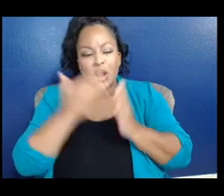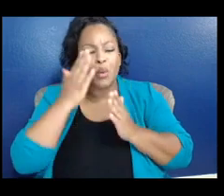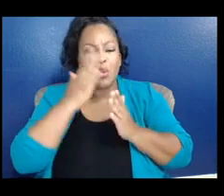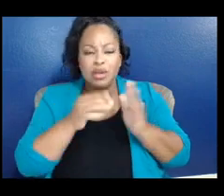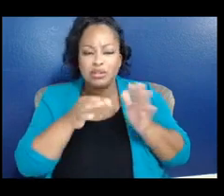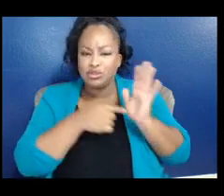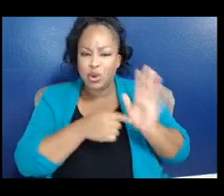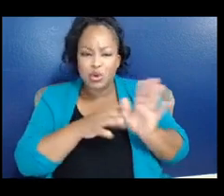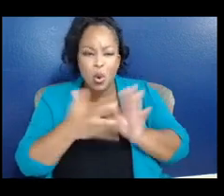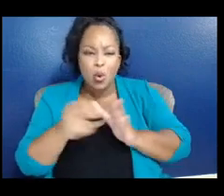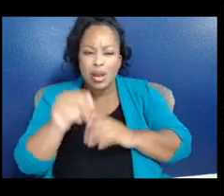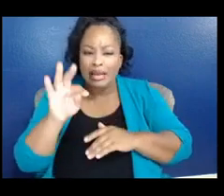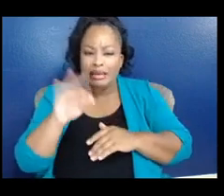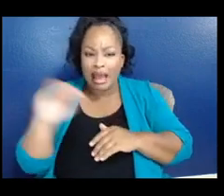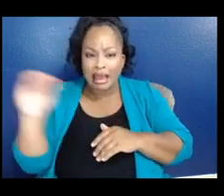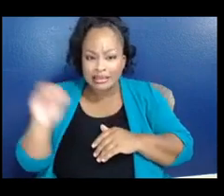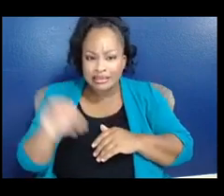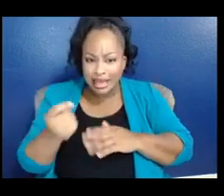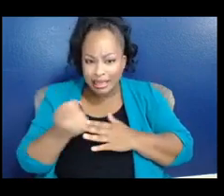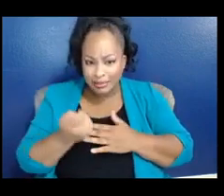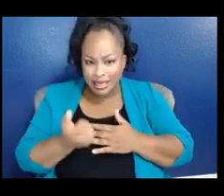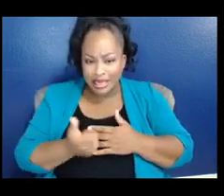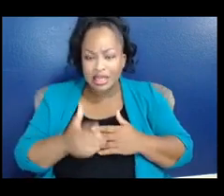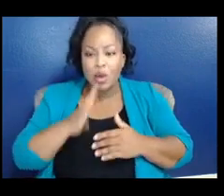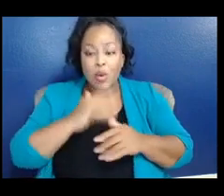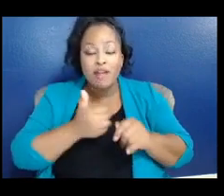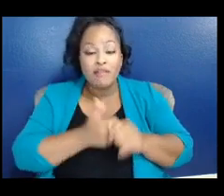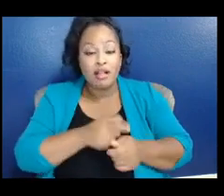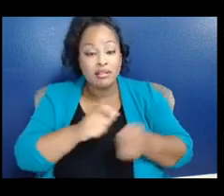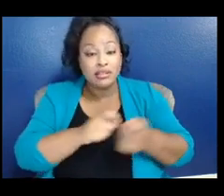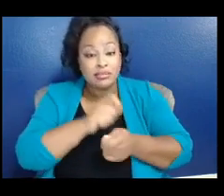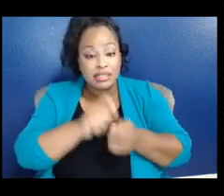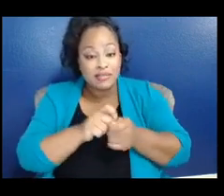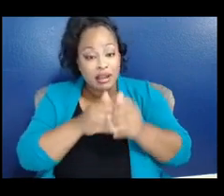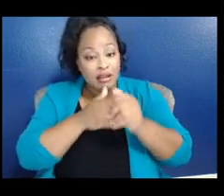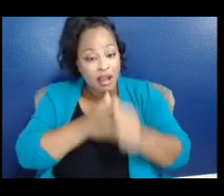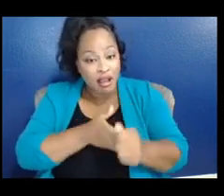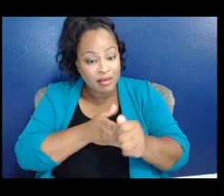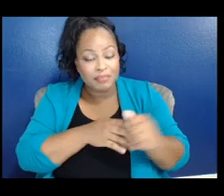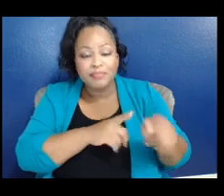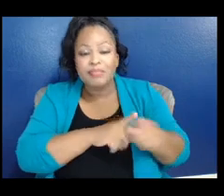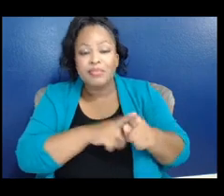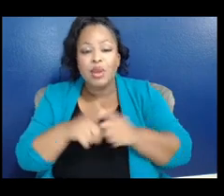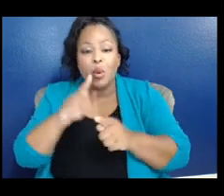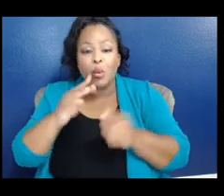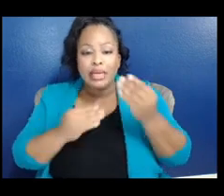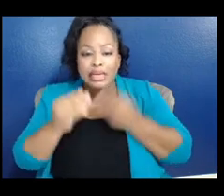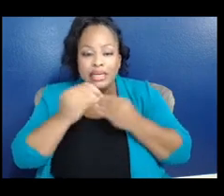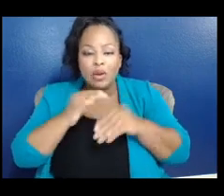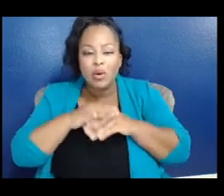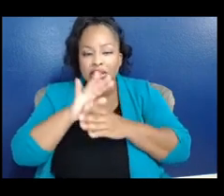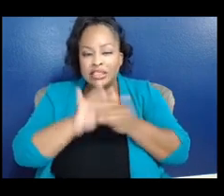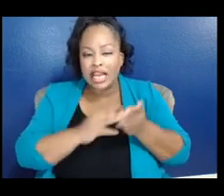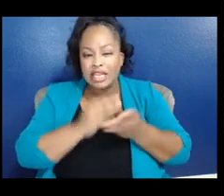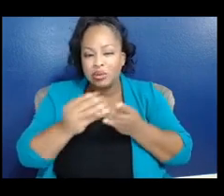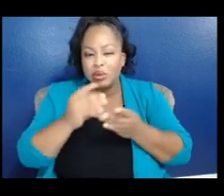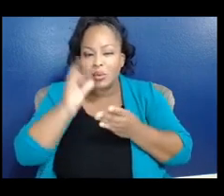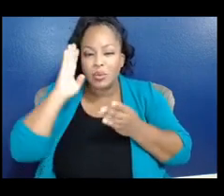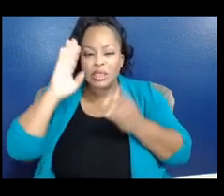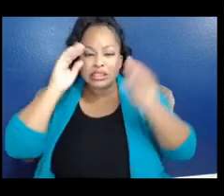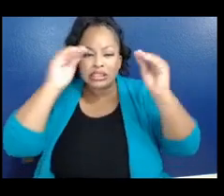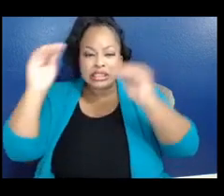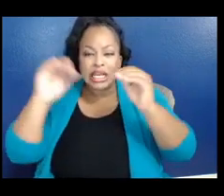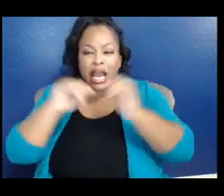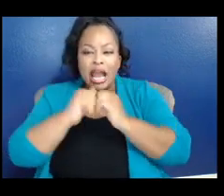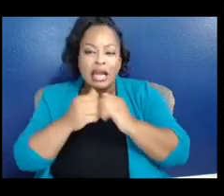own 90-day elimination where you'll follow a specific guide and you'll also eat on a schedule. So it teaches you how to eat according with